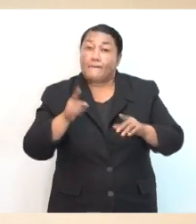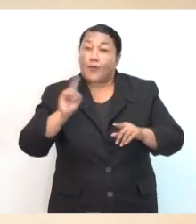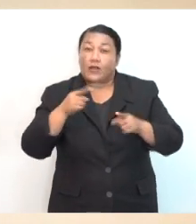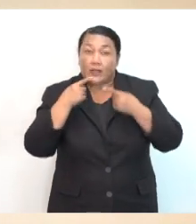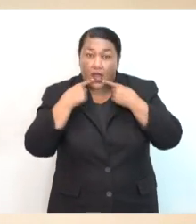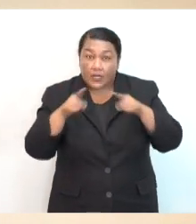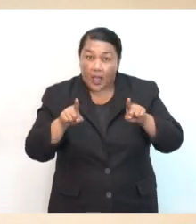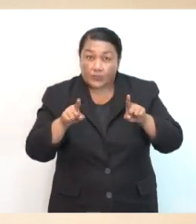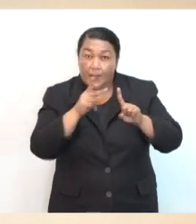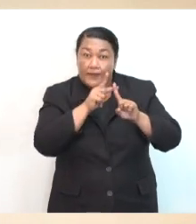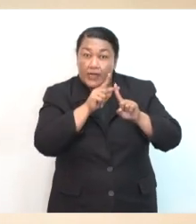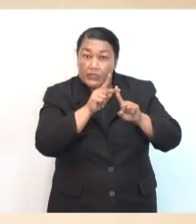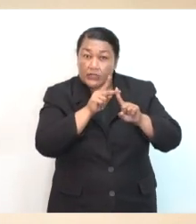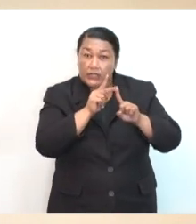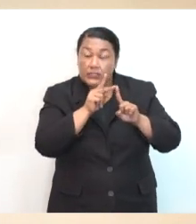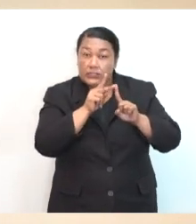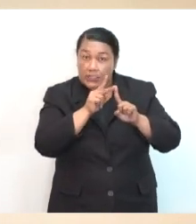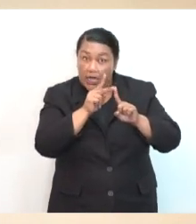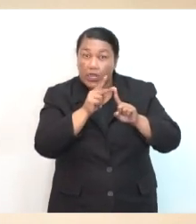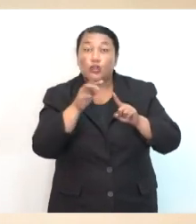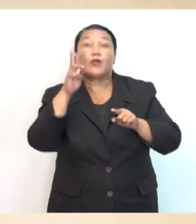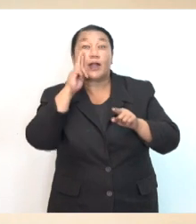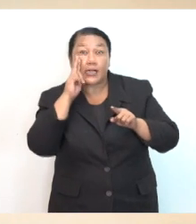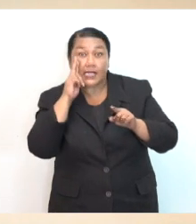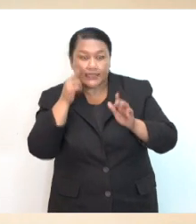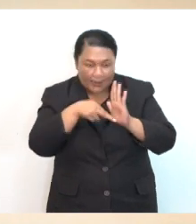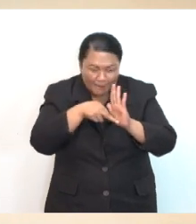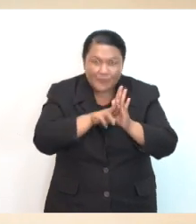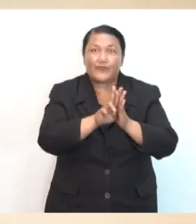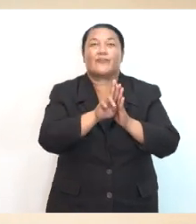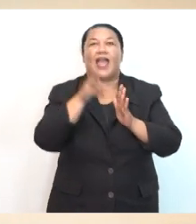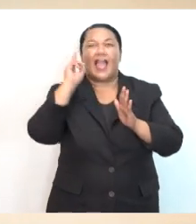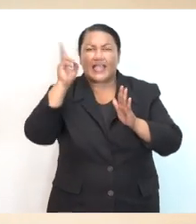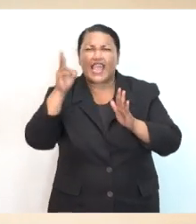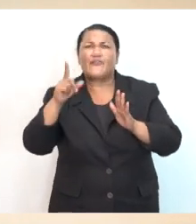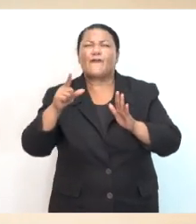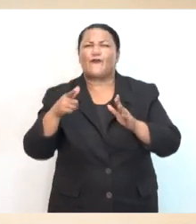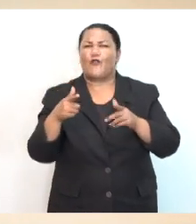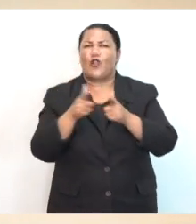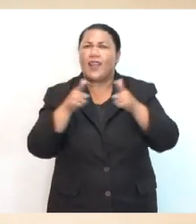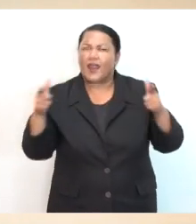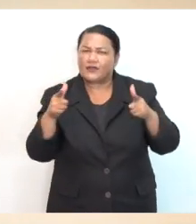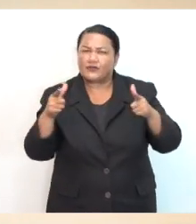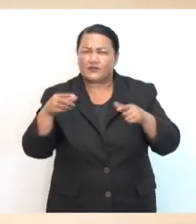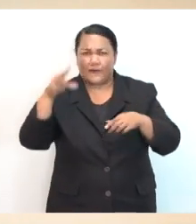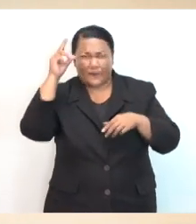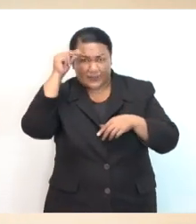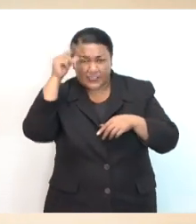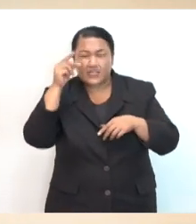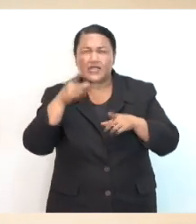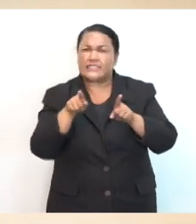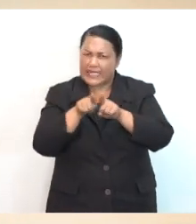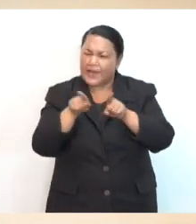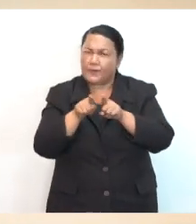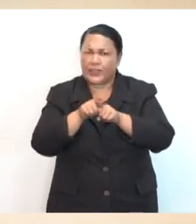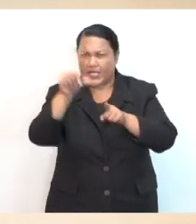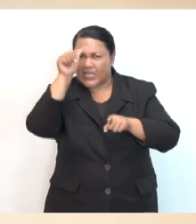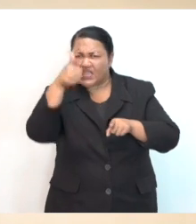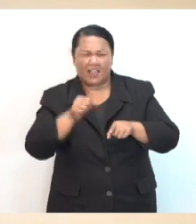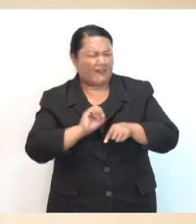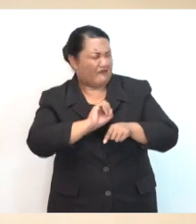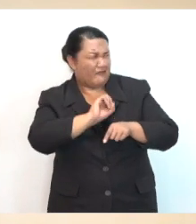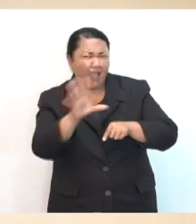priority to resurrect and recognize the status of mother language of our two communities. What is wrong with it?